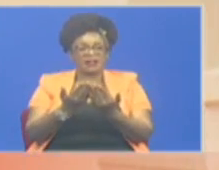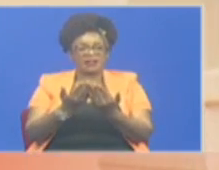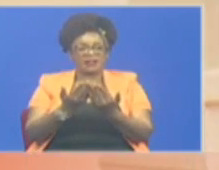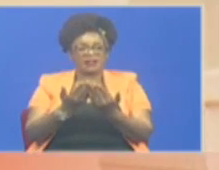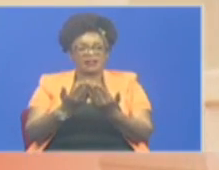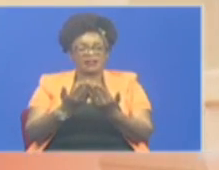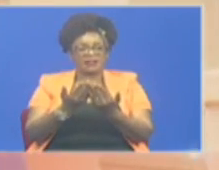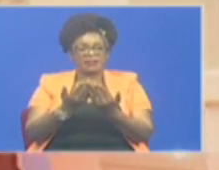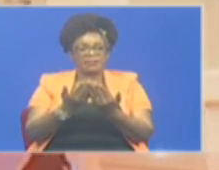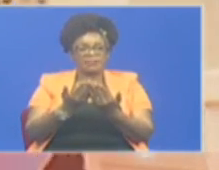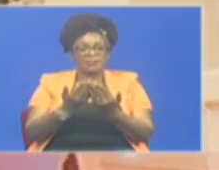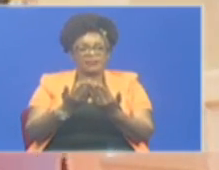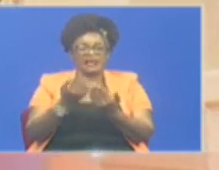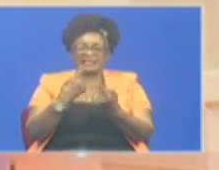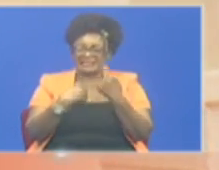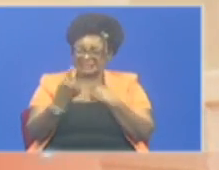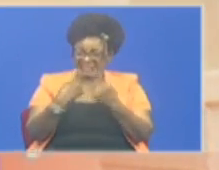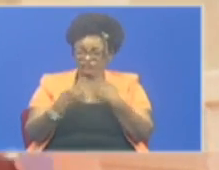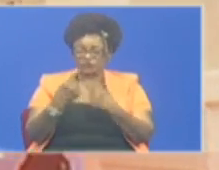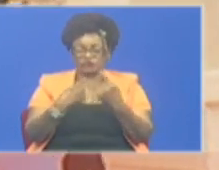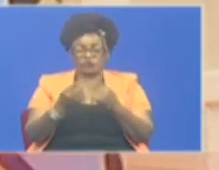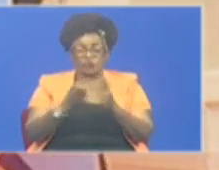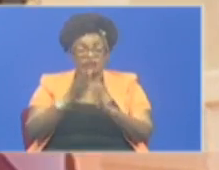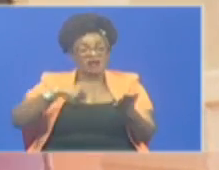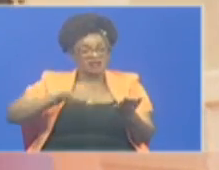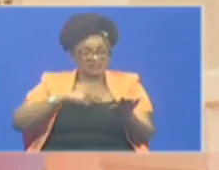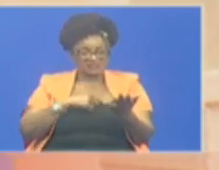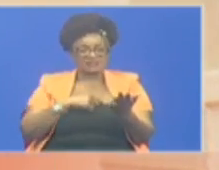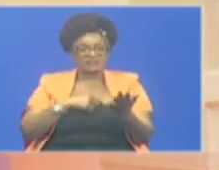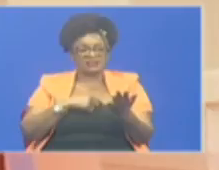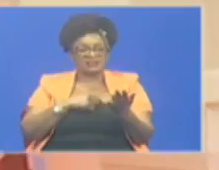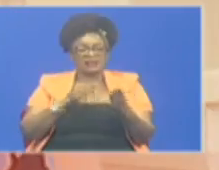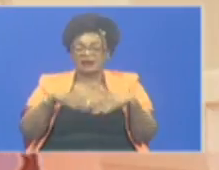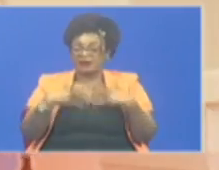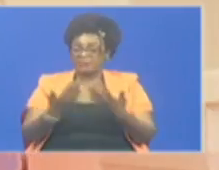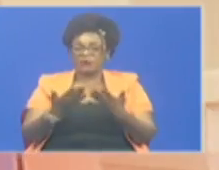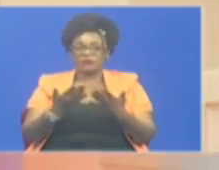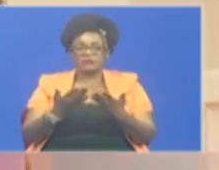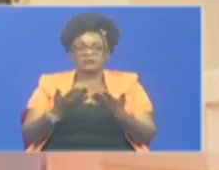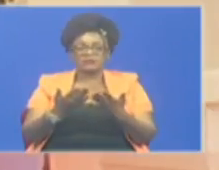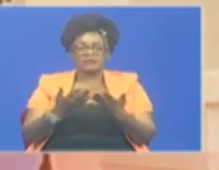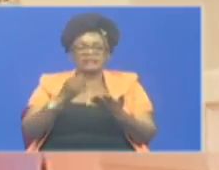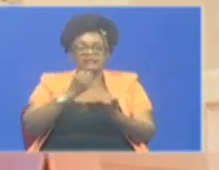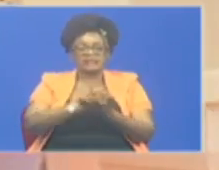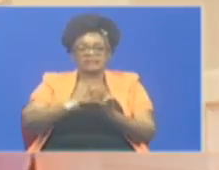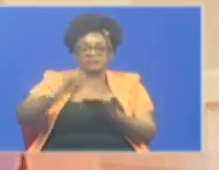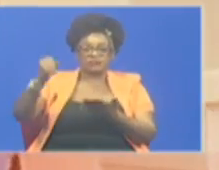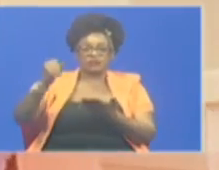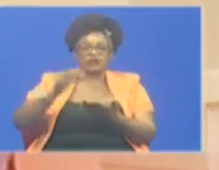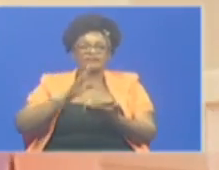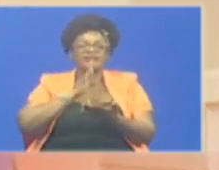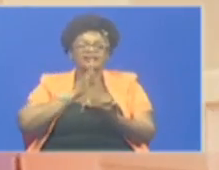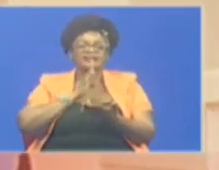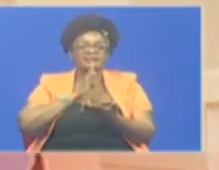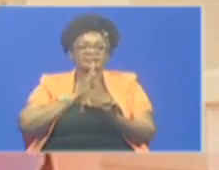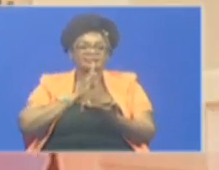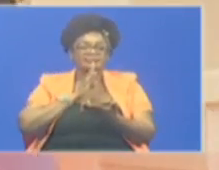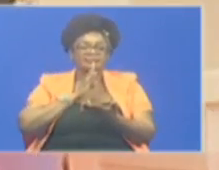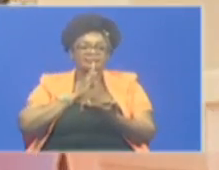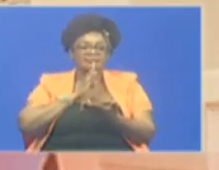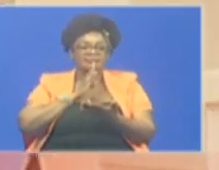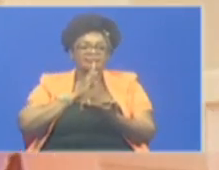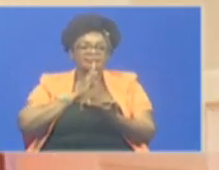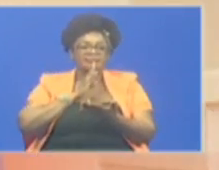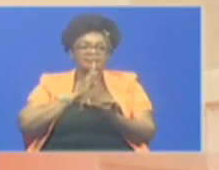are in discussion with ourselves on the issue of suspension of debt for a period in order